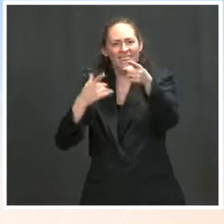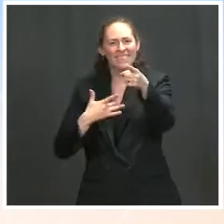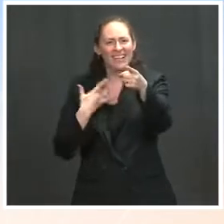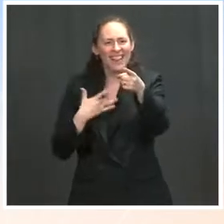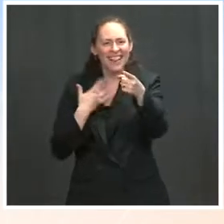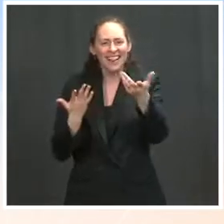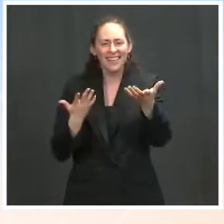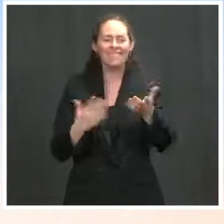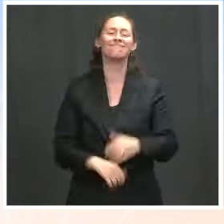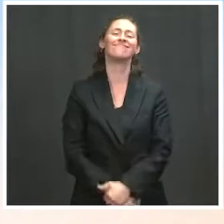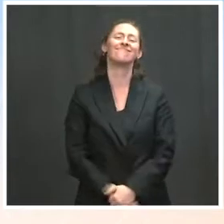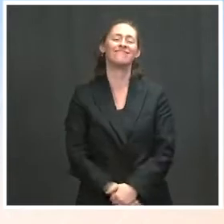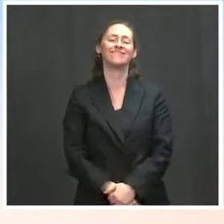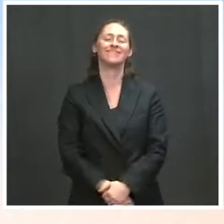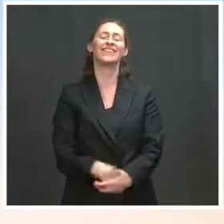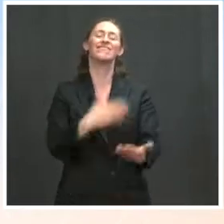question.